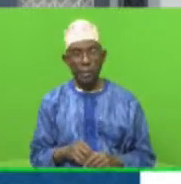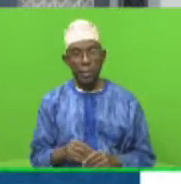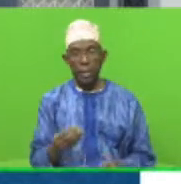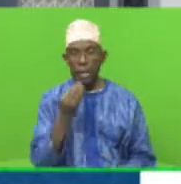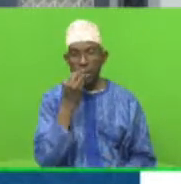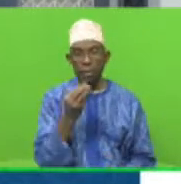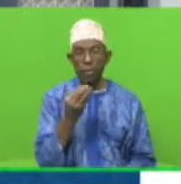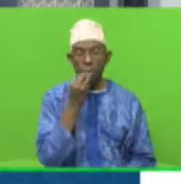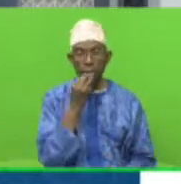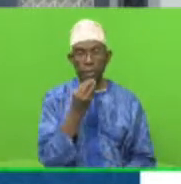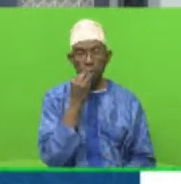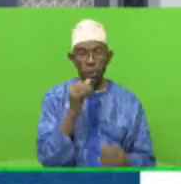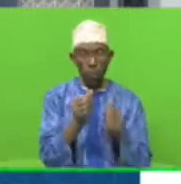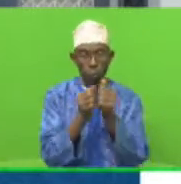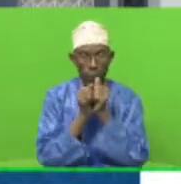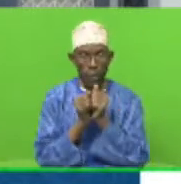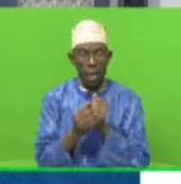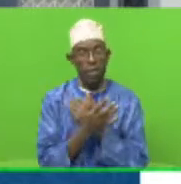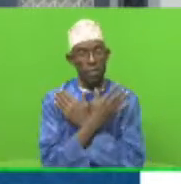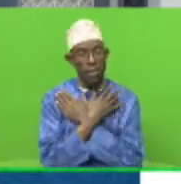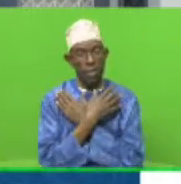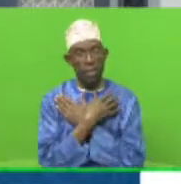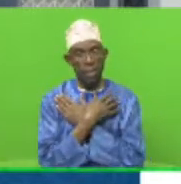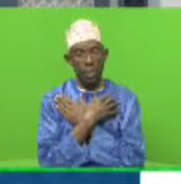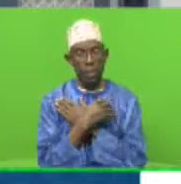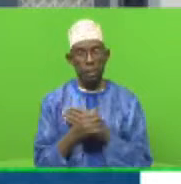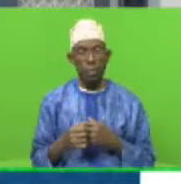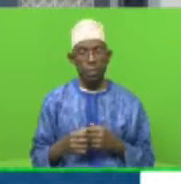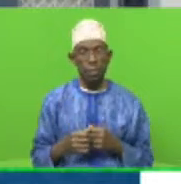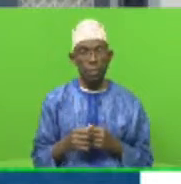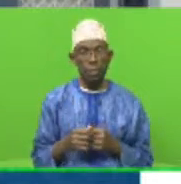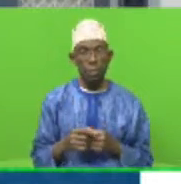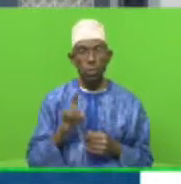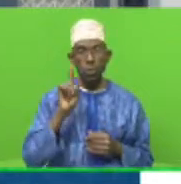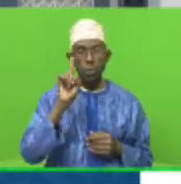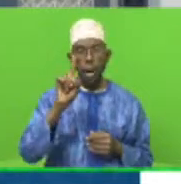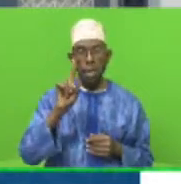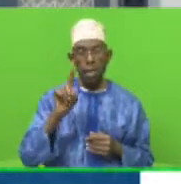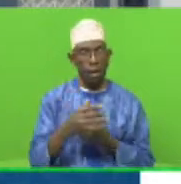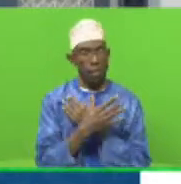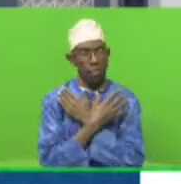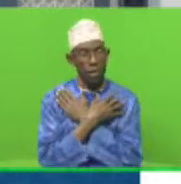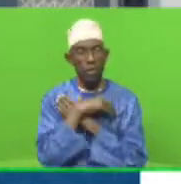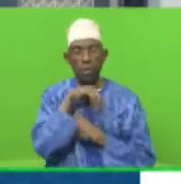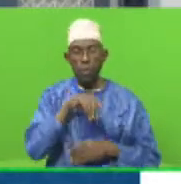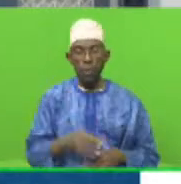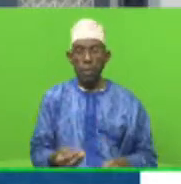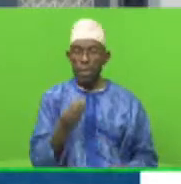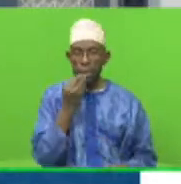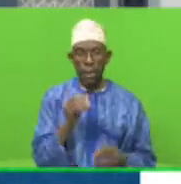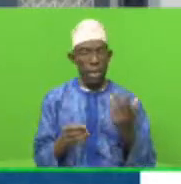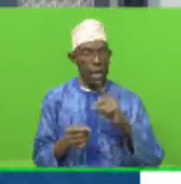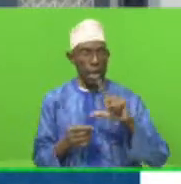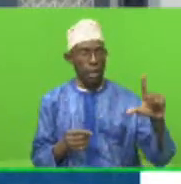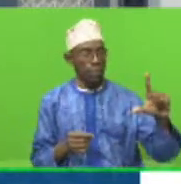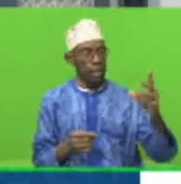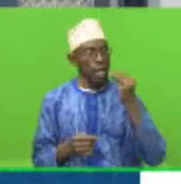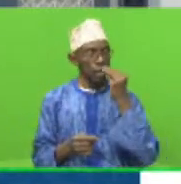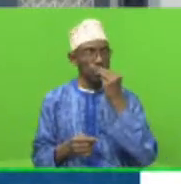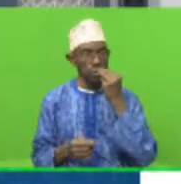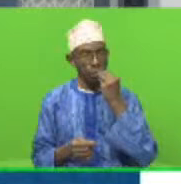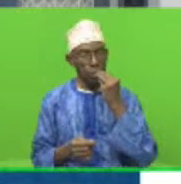eating, you know, with the companions. And one of the companions was eating with his left hand.